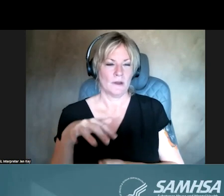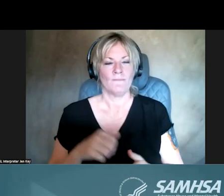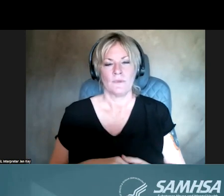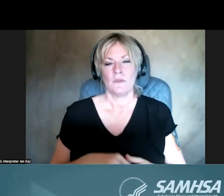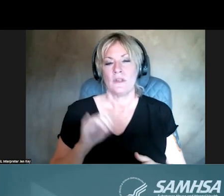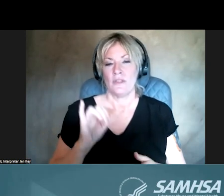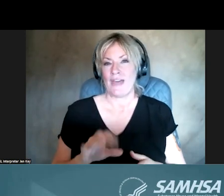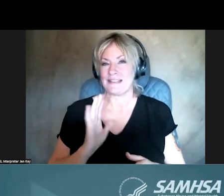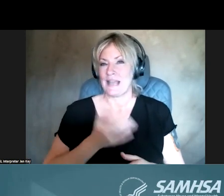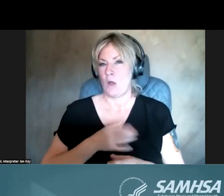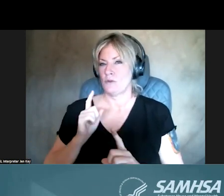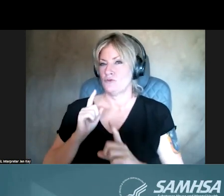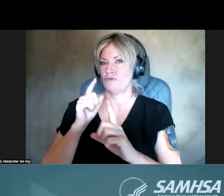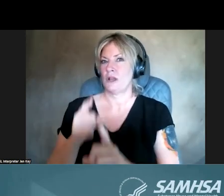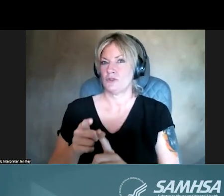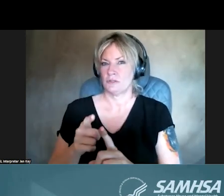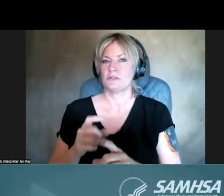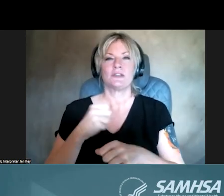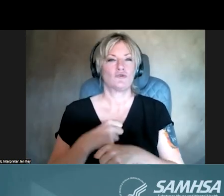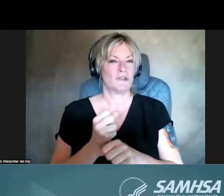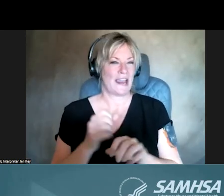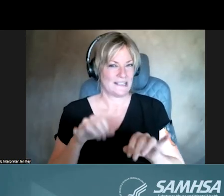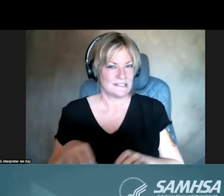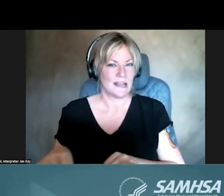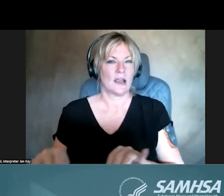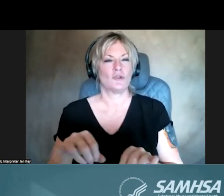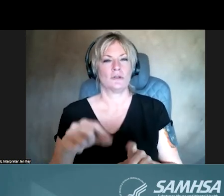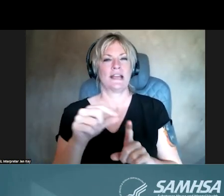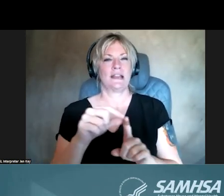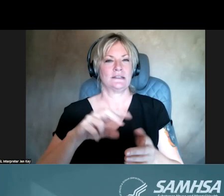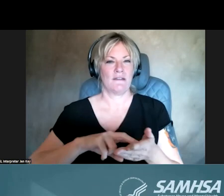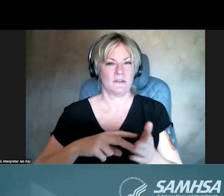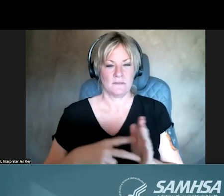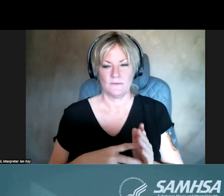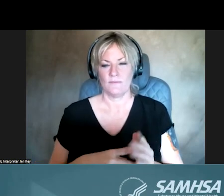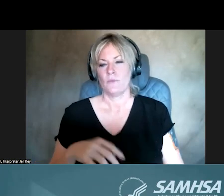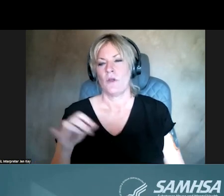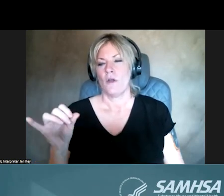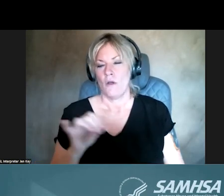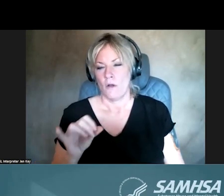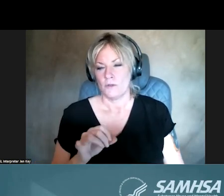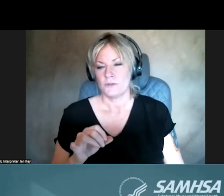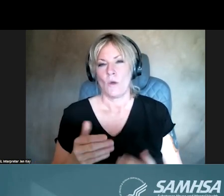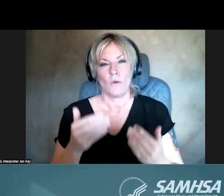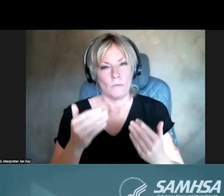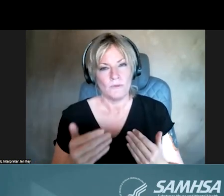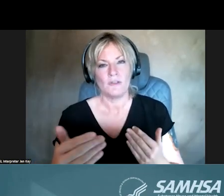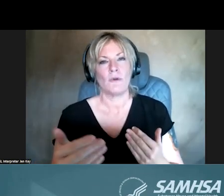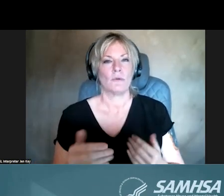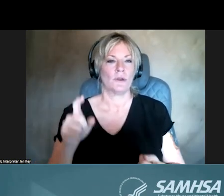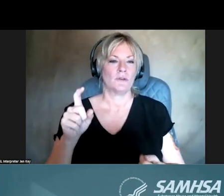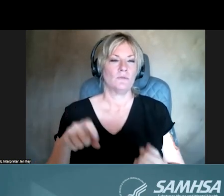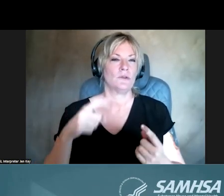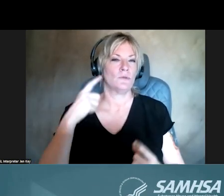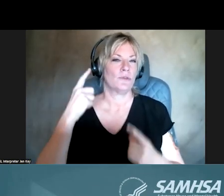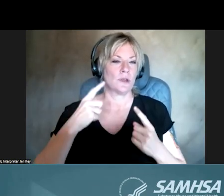our direction, is creating those crisis standards and definitions. And then also from there, moving forward to think about how do